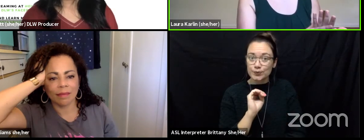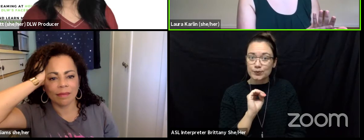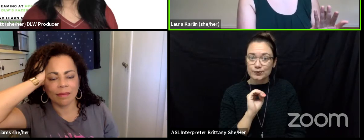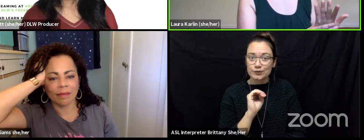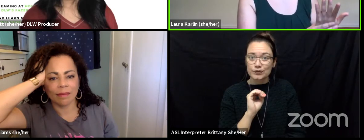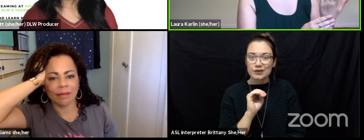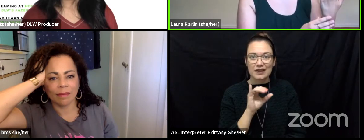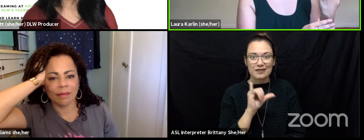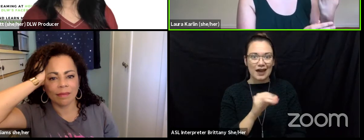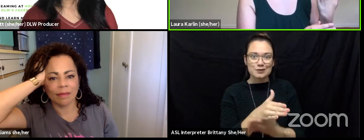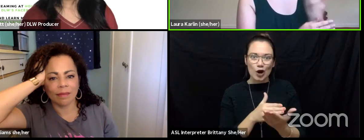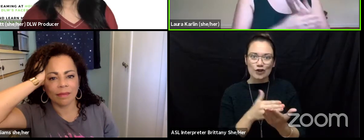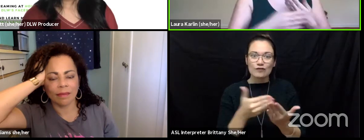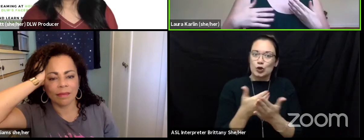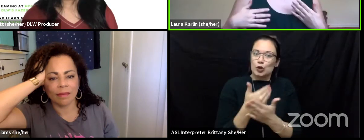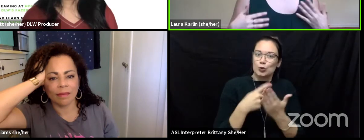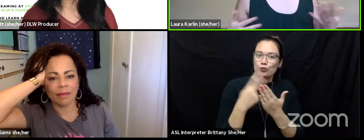of the program, is